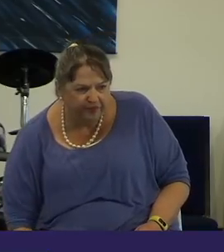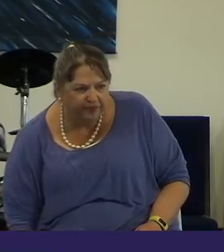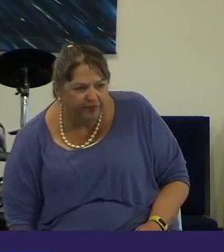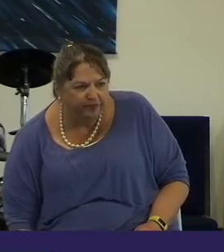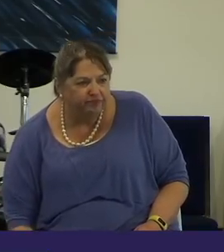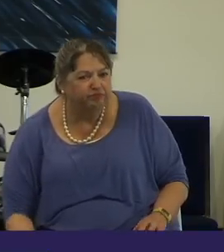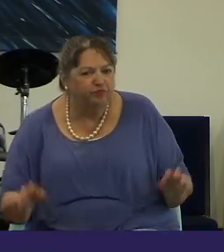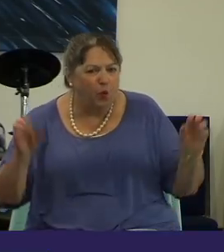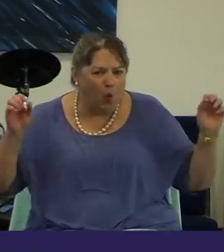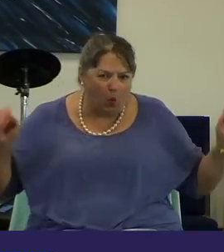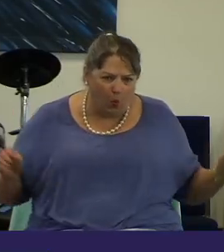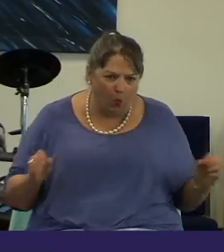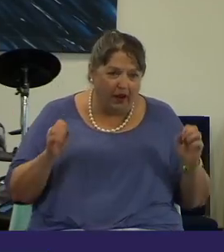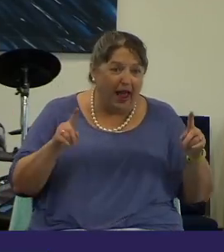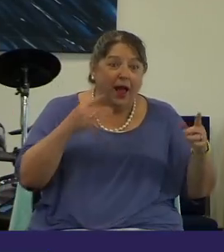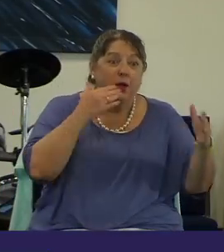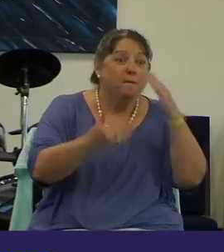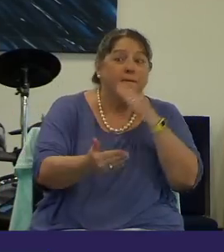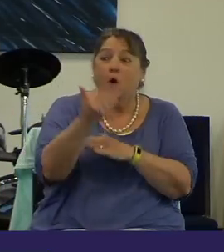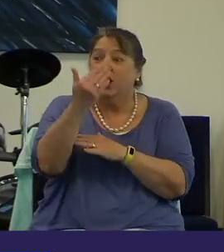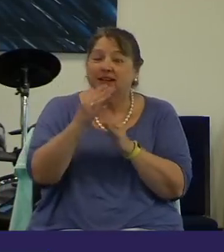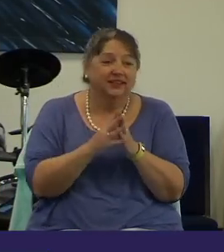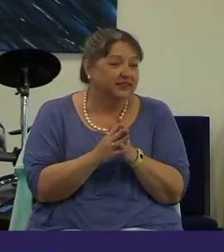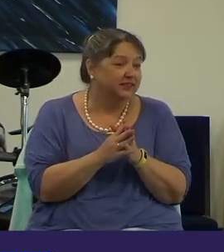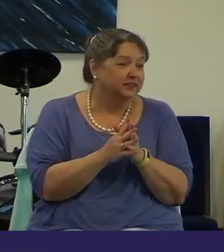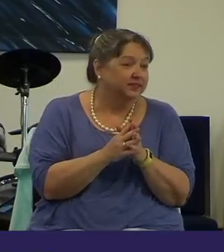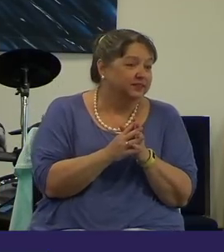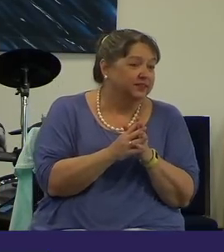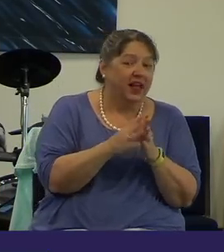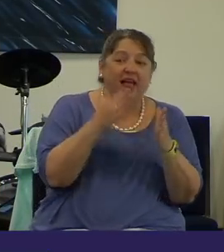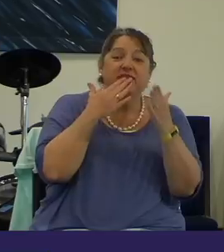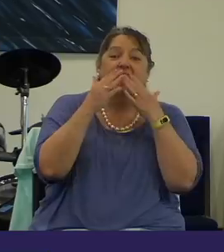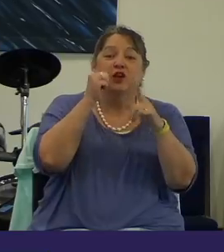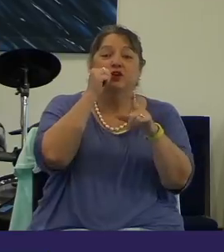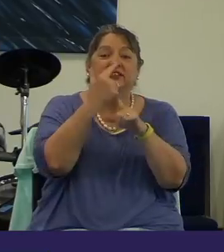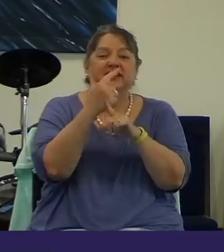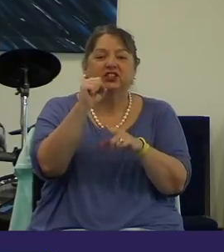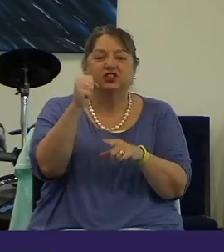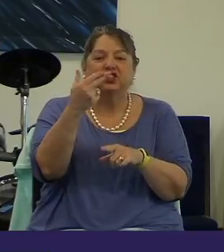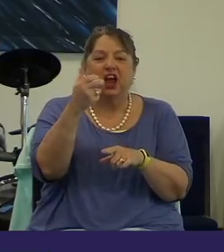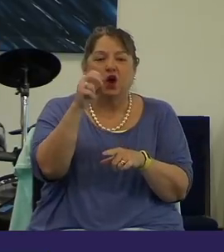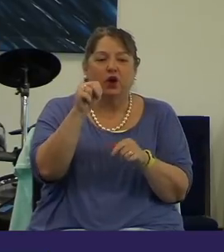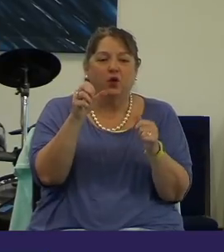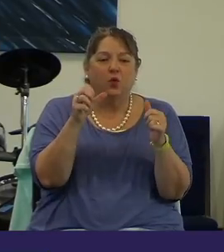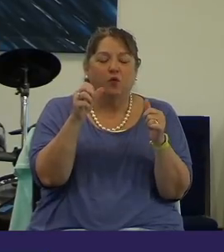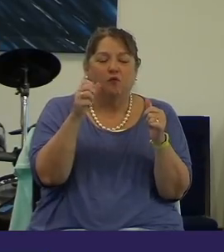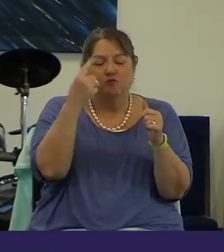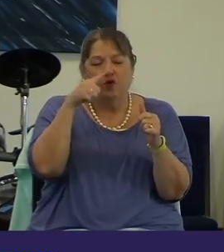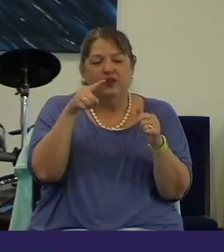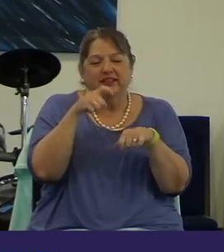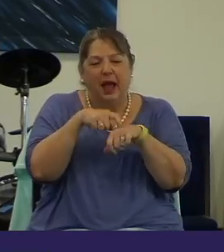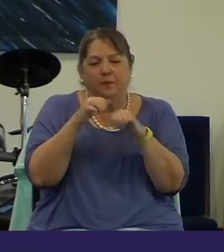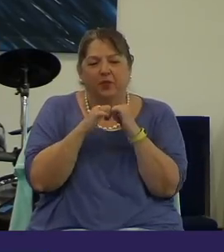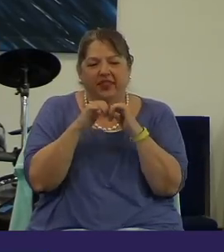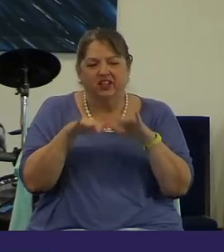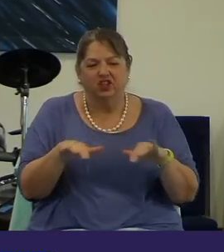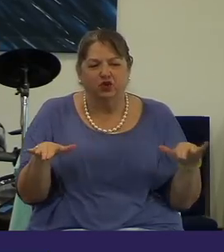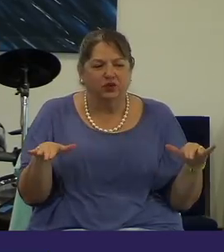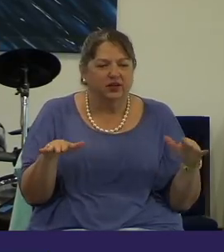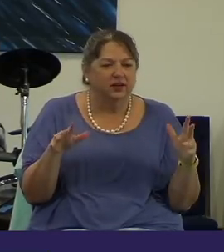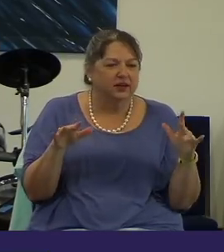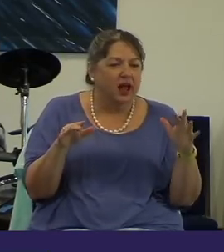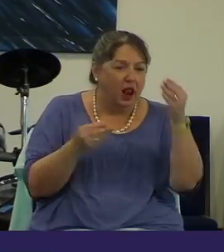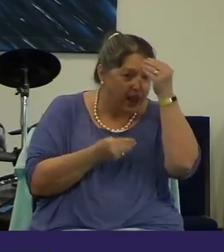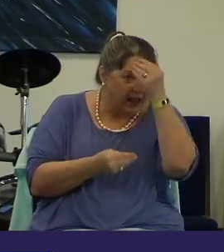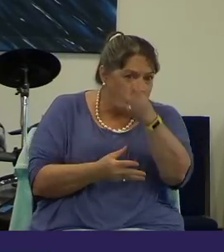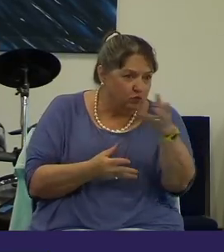All right. Good morning. Thank you, Sister Sharon, for that time with the kids. Just wanted to let you know,